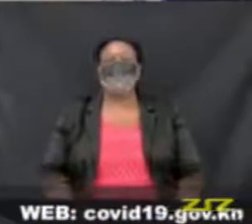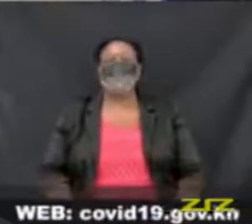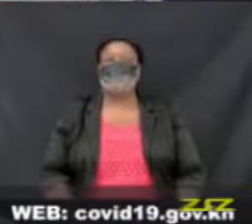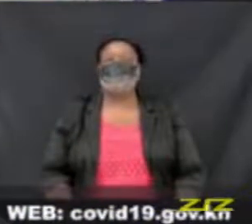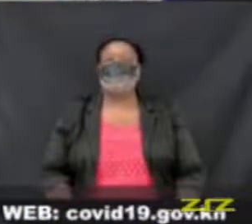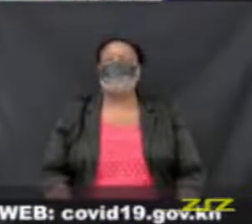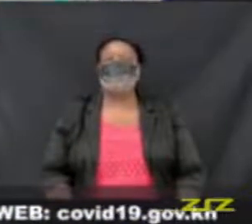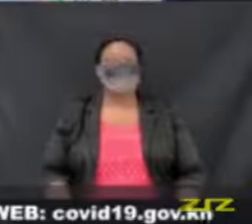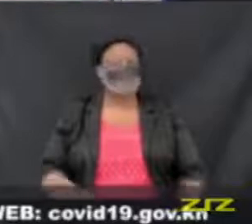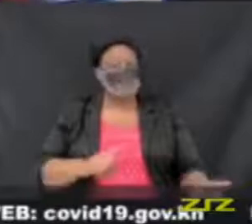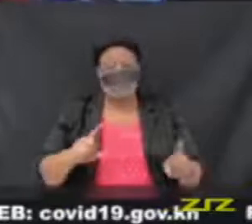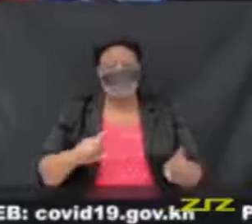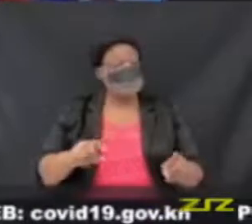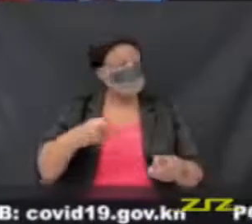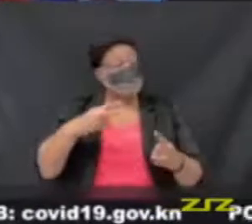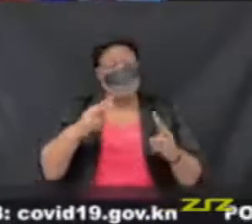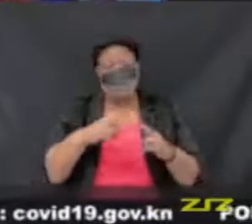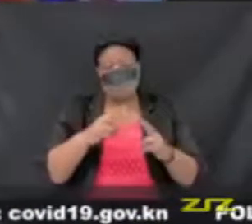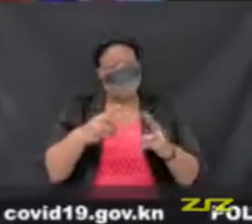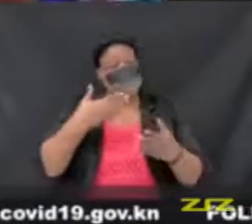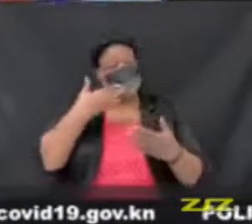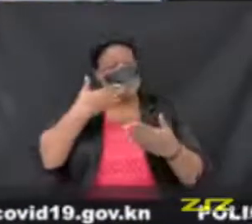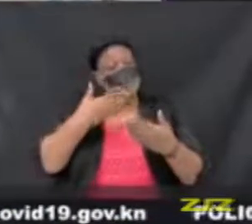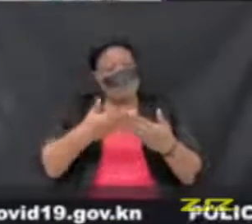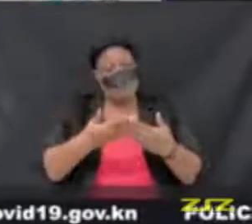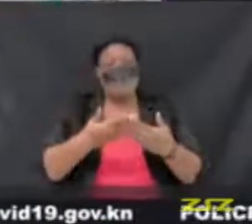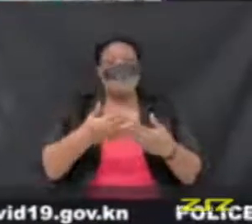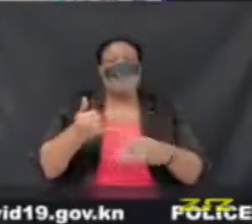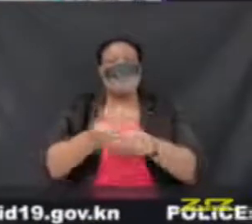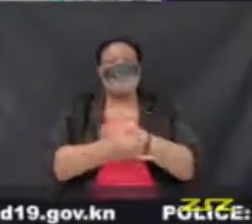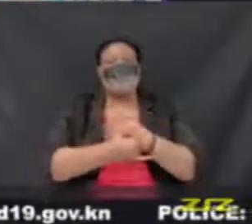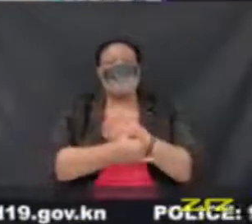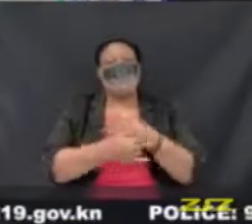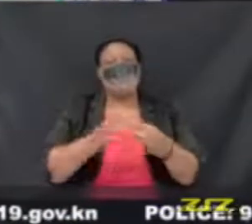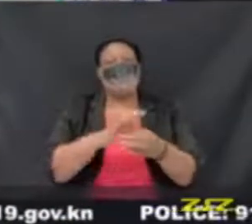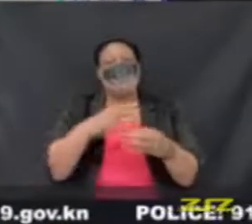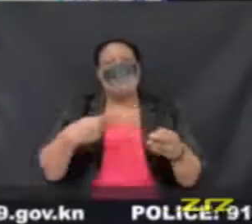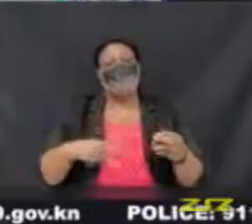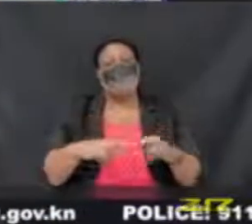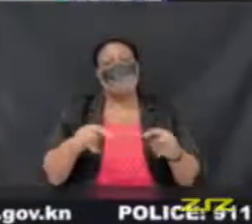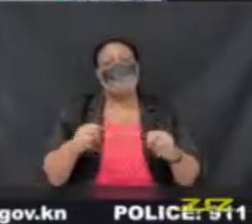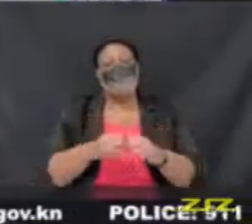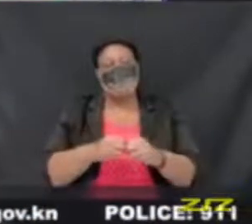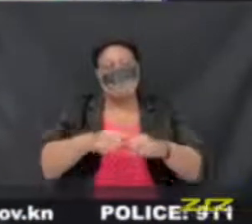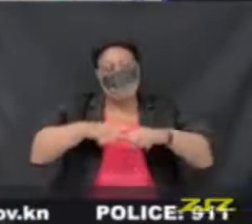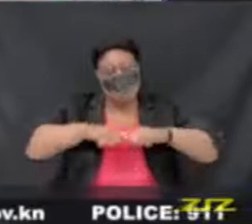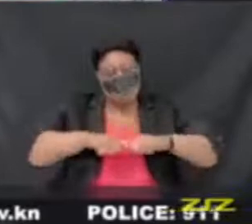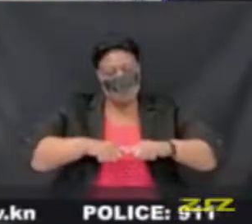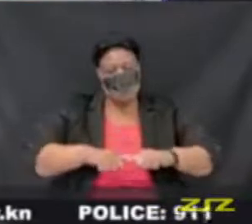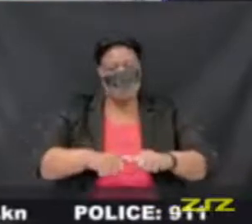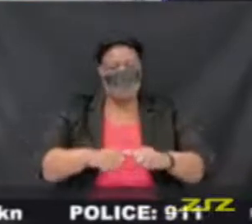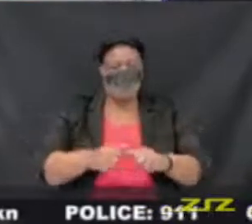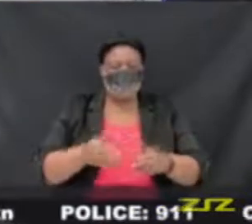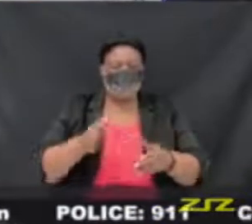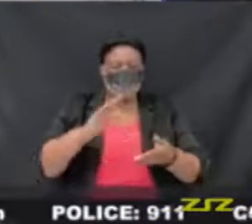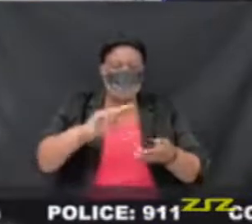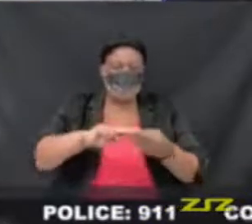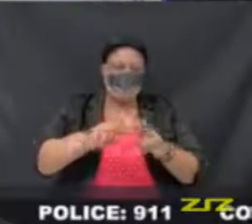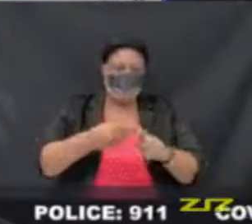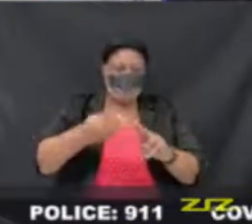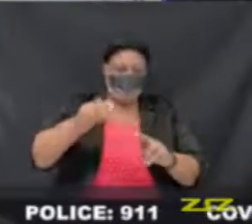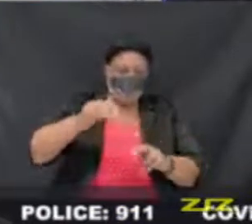have been doing very commendable so far as a country as we continue to maintain low levels of